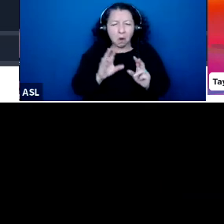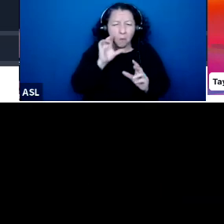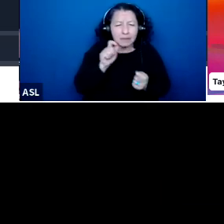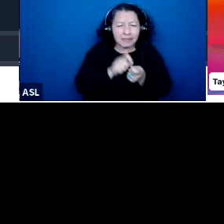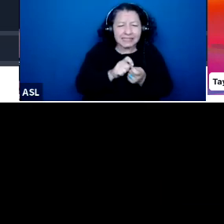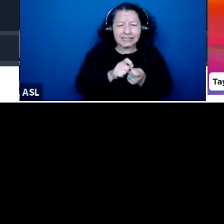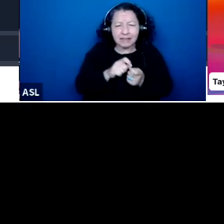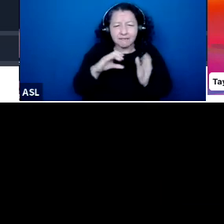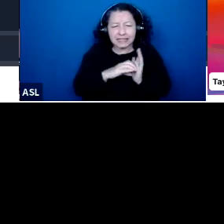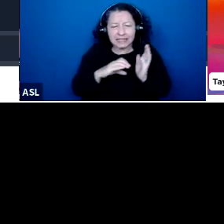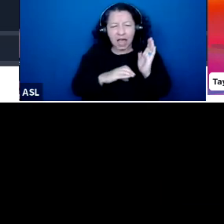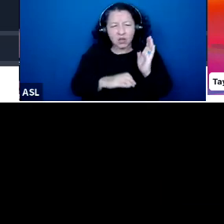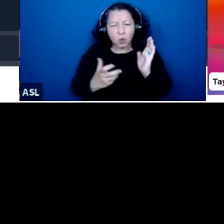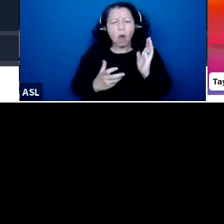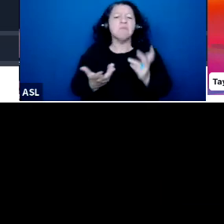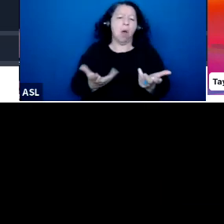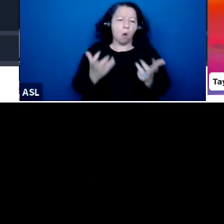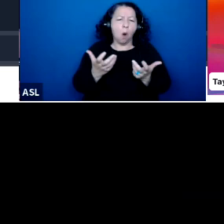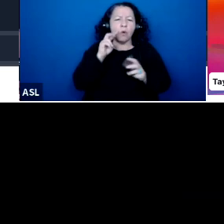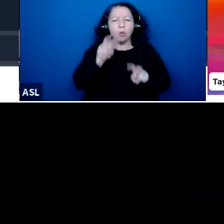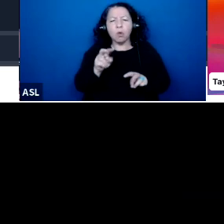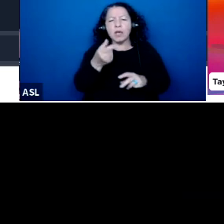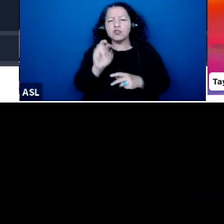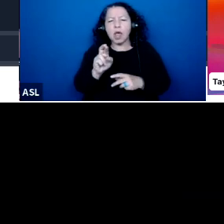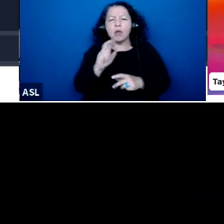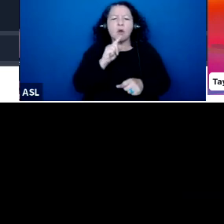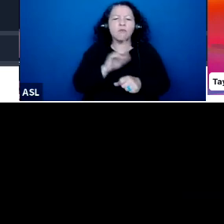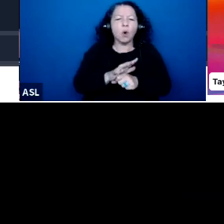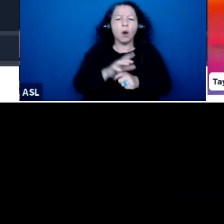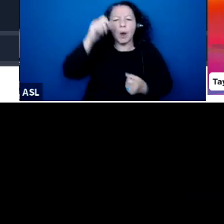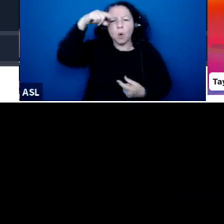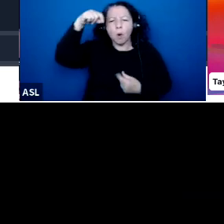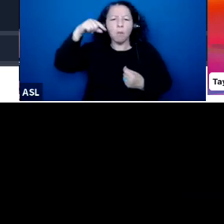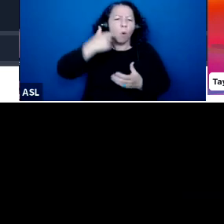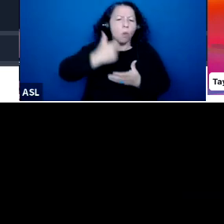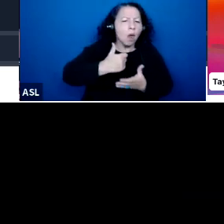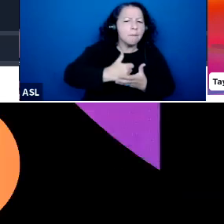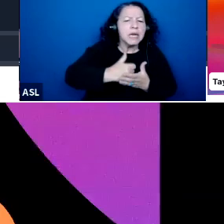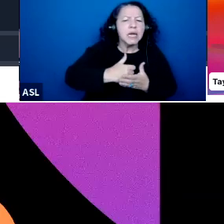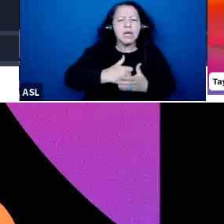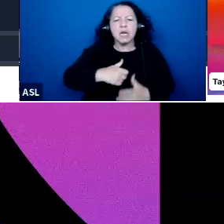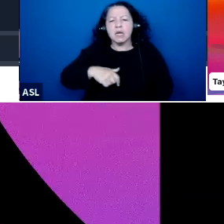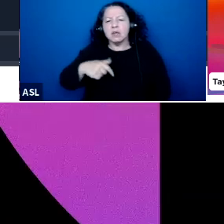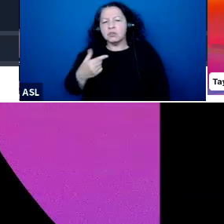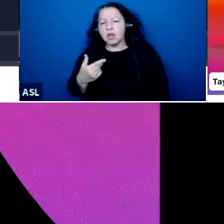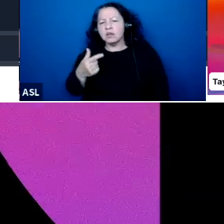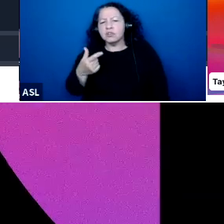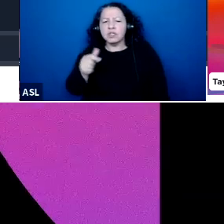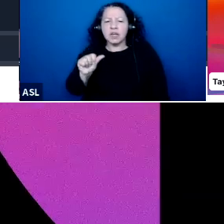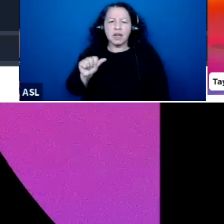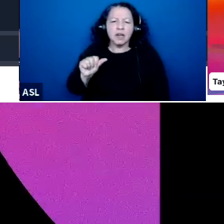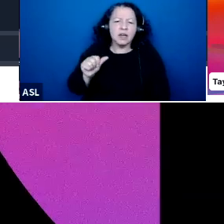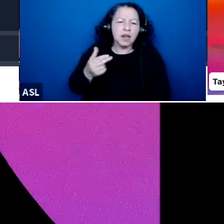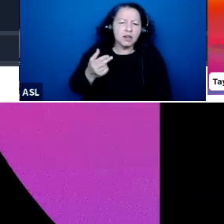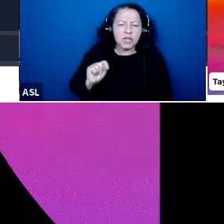looking for a specific section, I want to go and look at gender affirming hormone therapy, I'm going to click there. Maybe I want to look